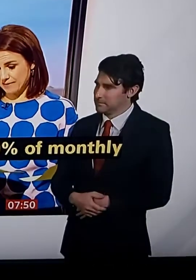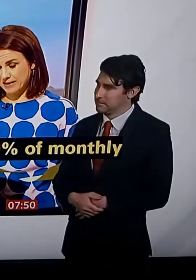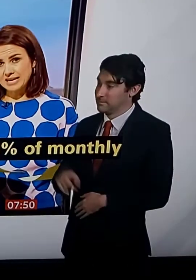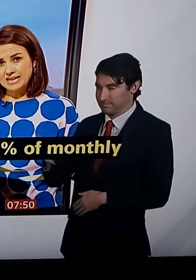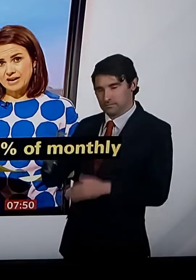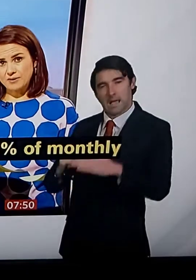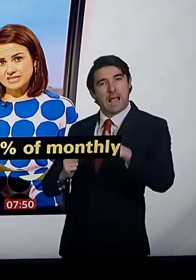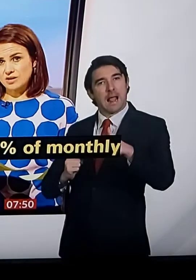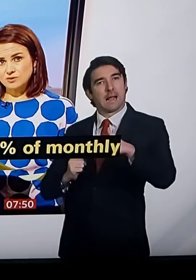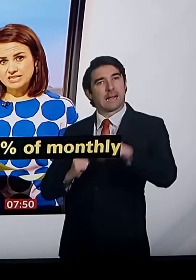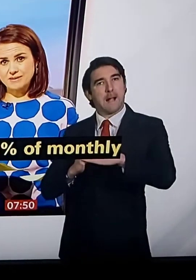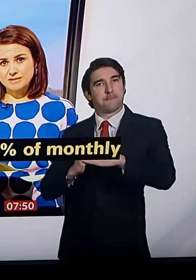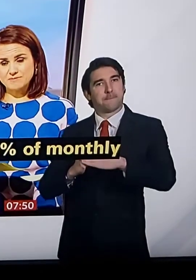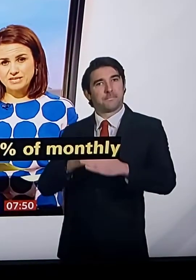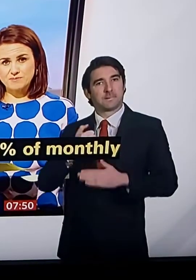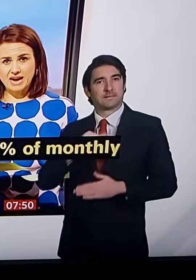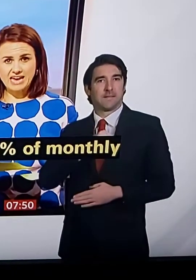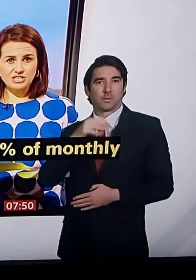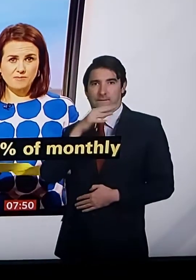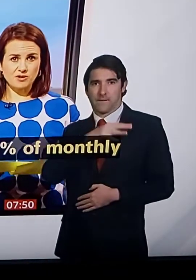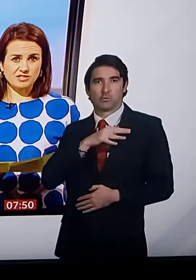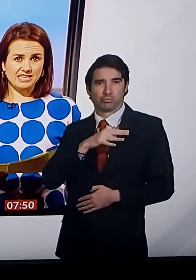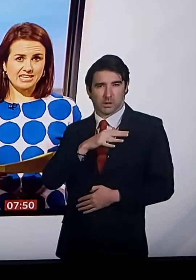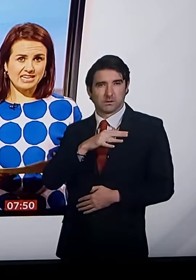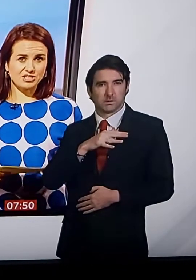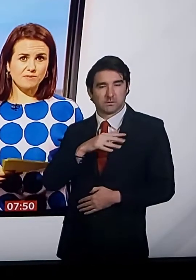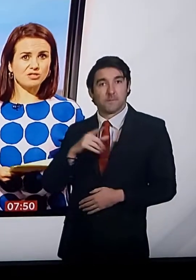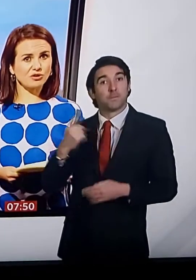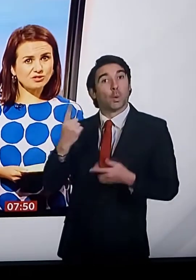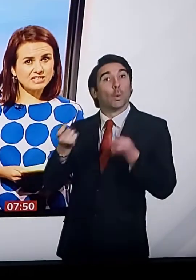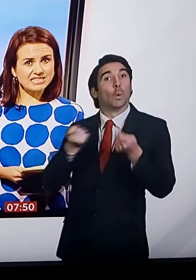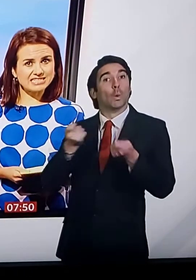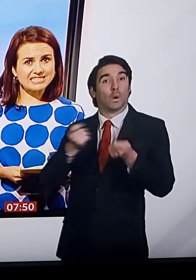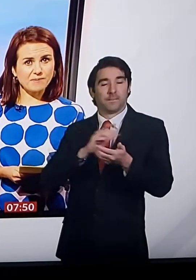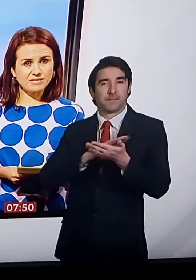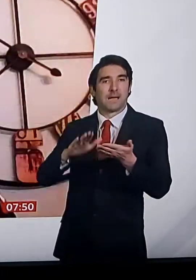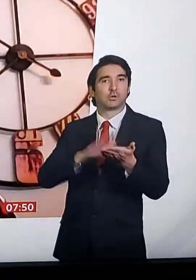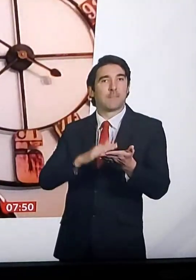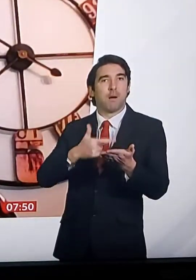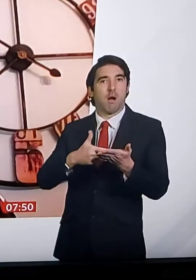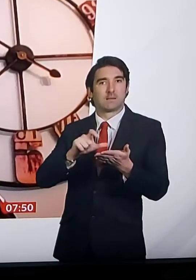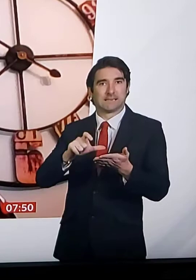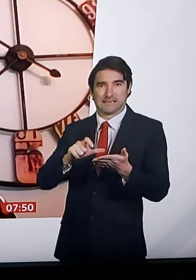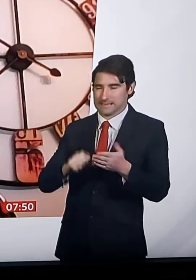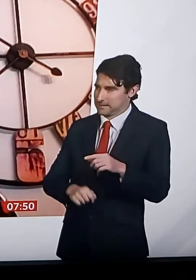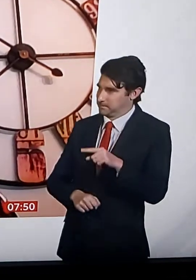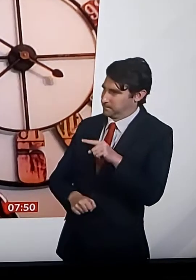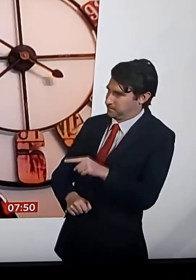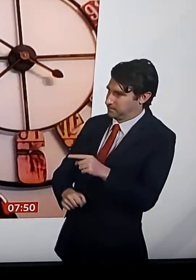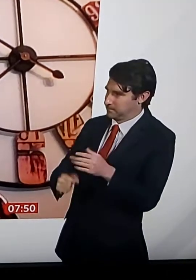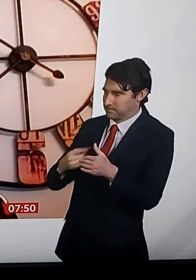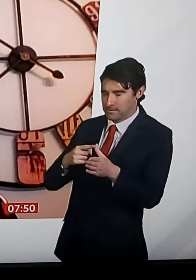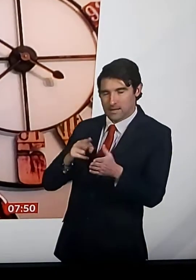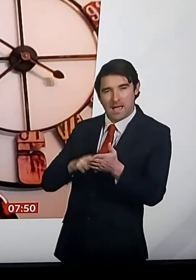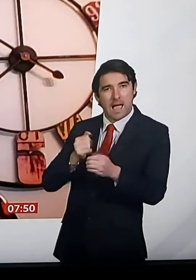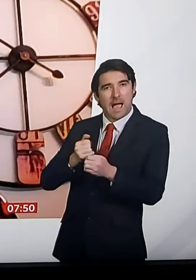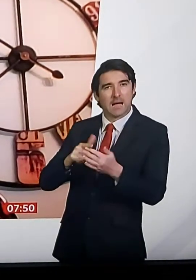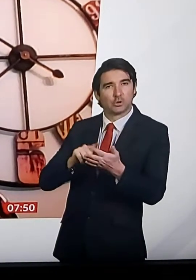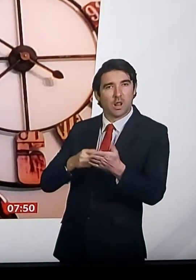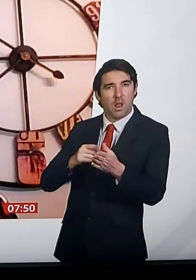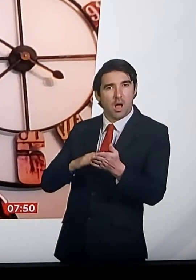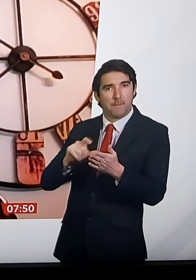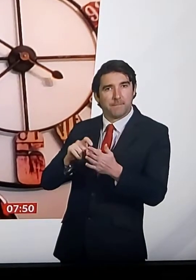£6,500 cap. Now, this whole scheme is managed by HMRC, and Angela MacDonald is its Deputy Chief Executive. A very good morning to